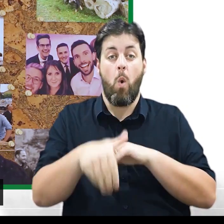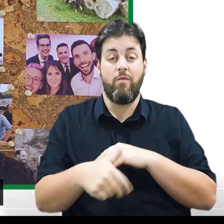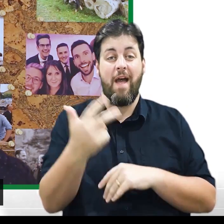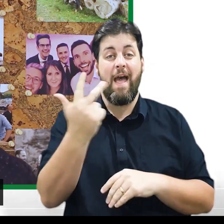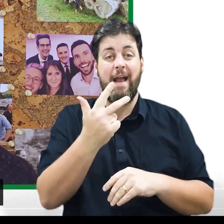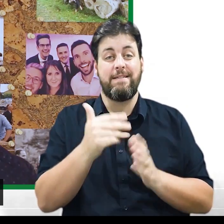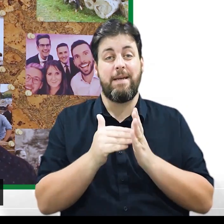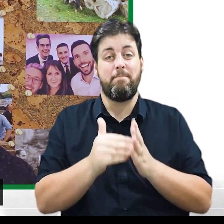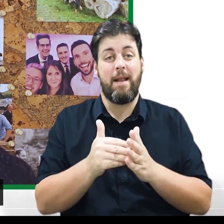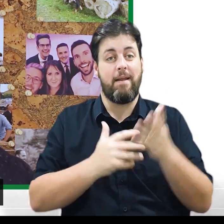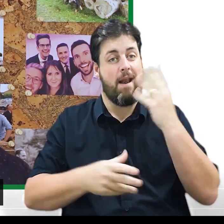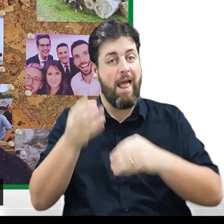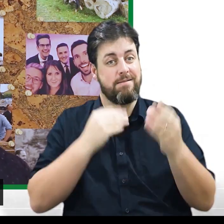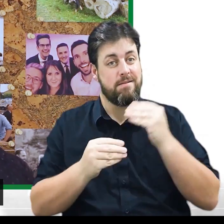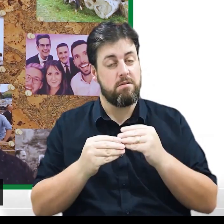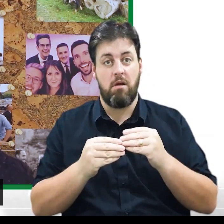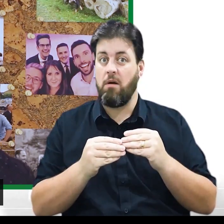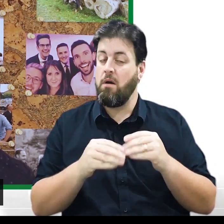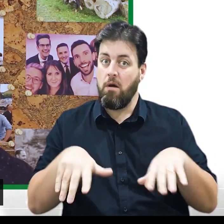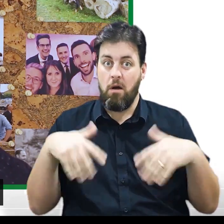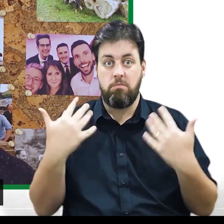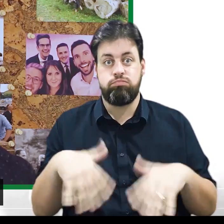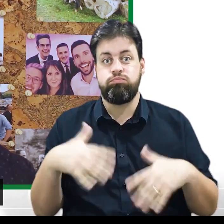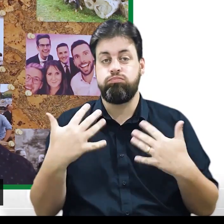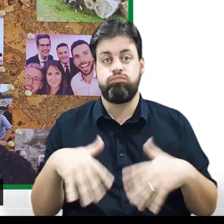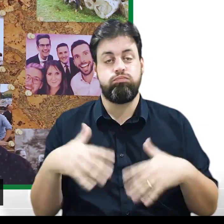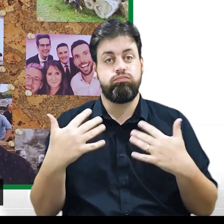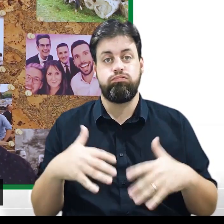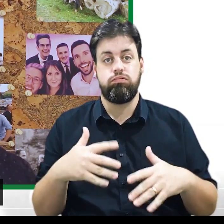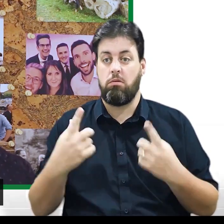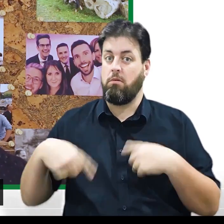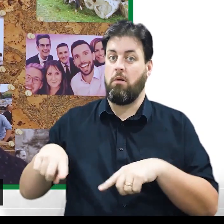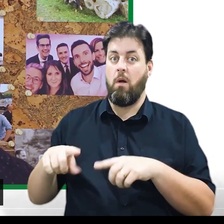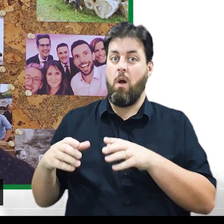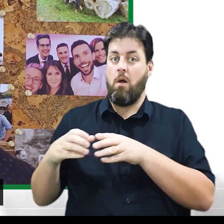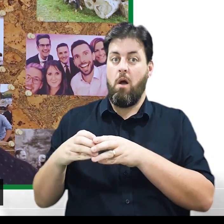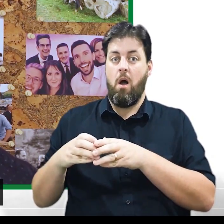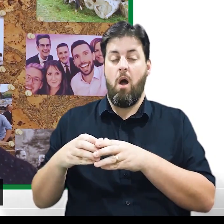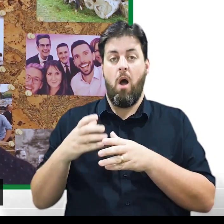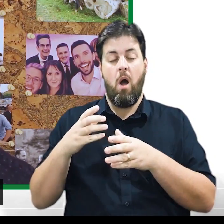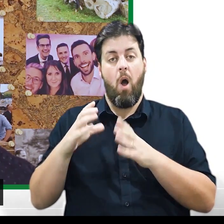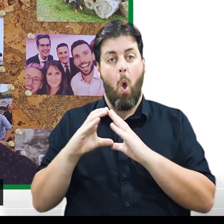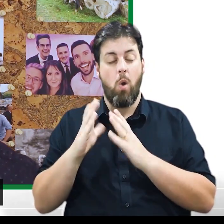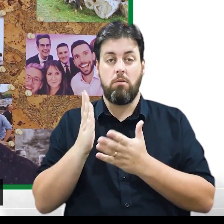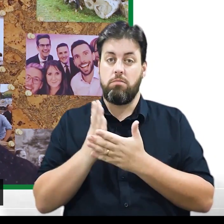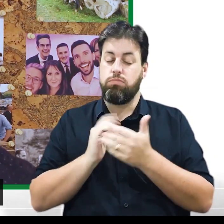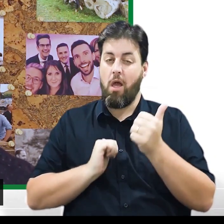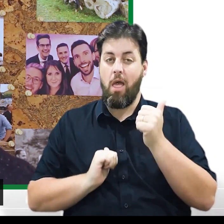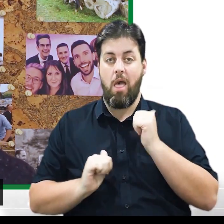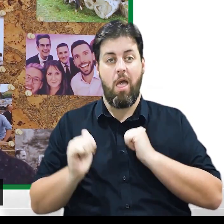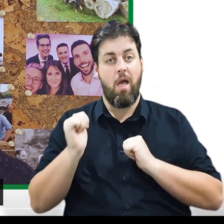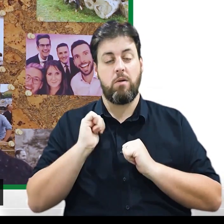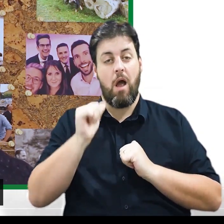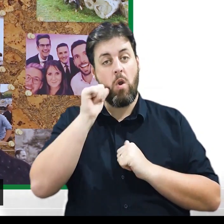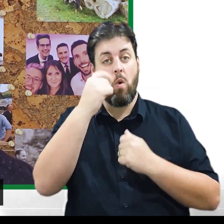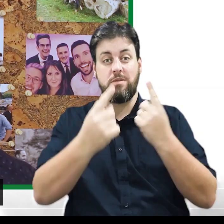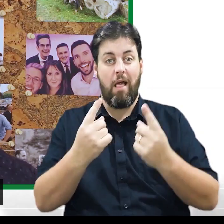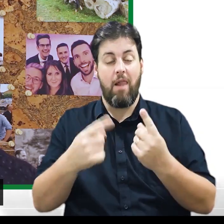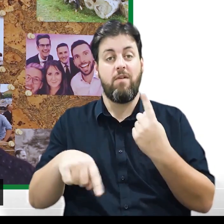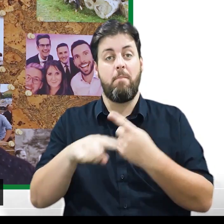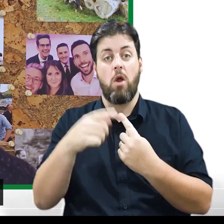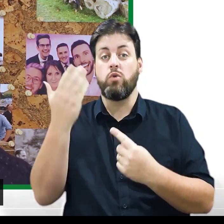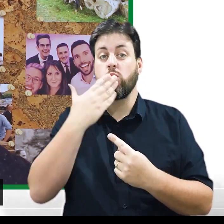million lessons. That is an incredible achievement, and it's one that we at Oak are really proud of, one that I know your schools